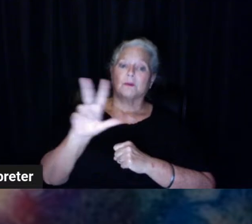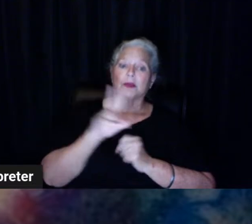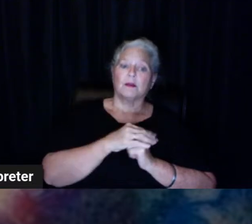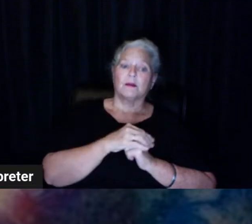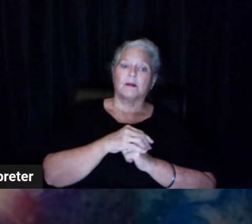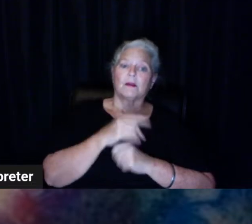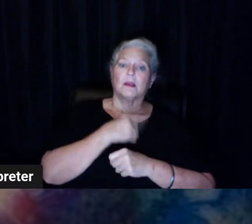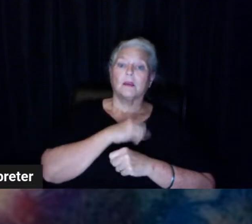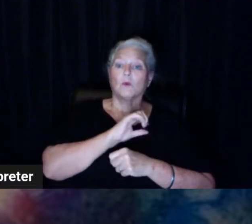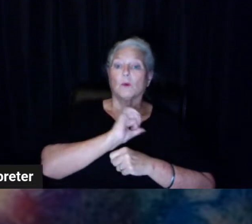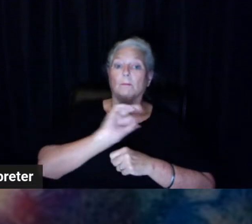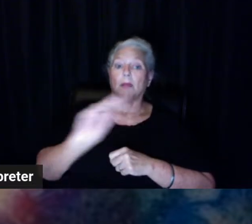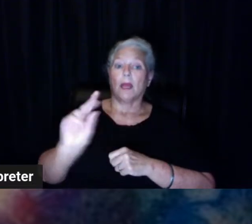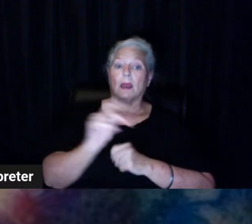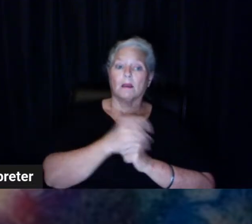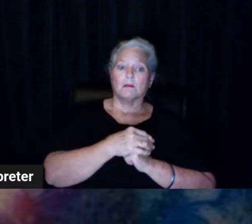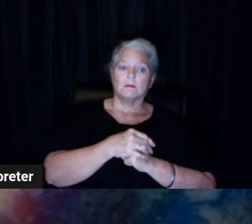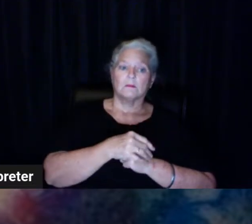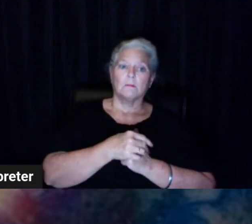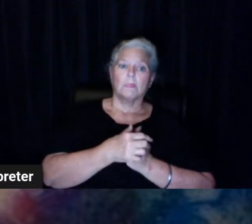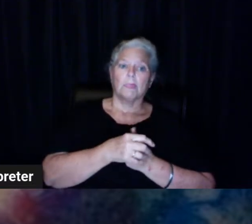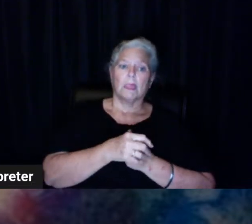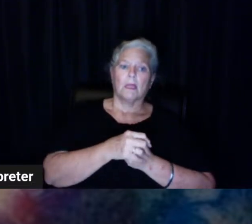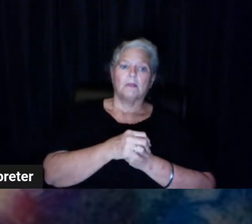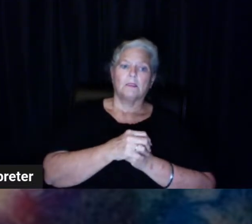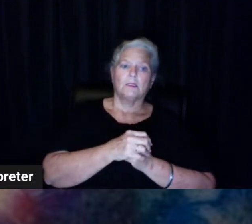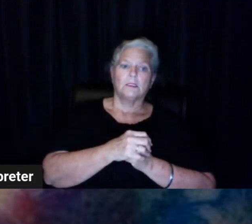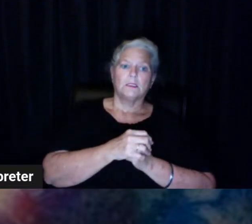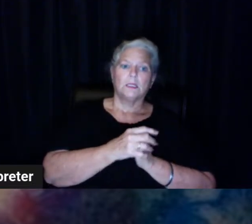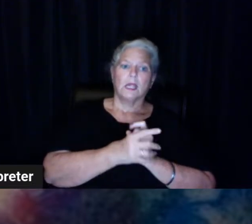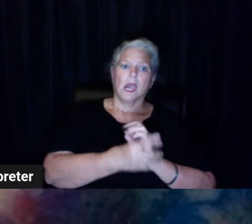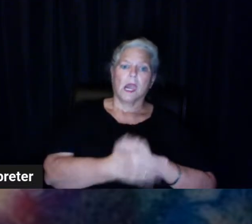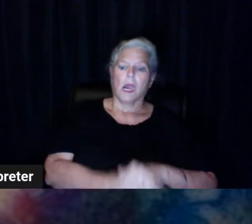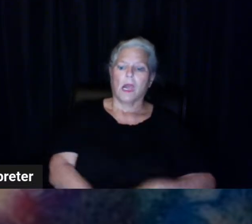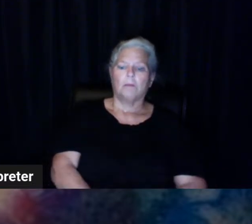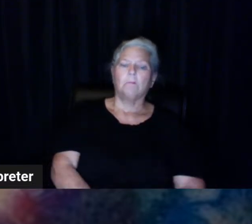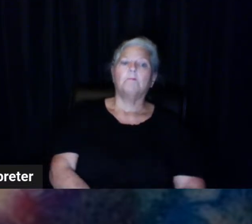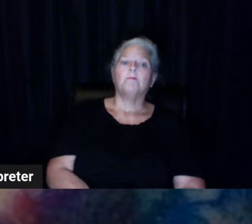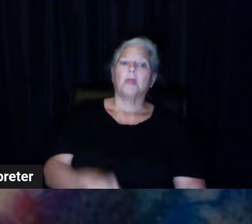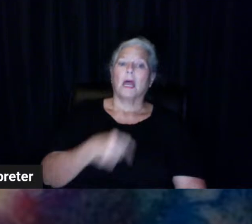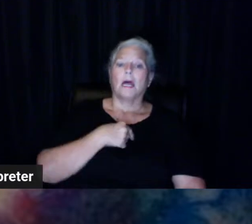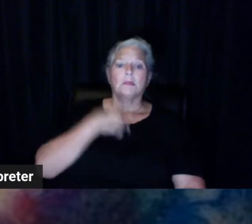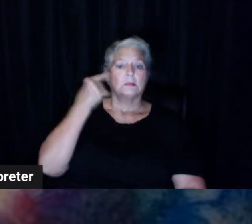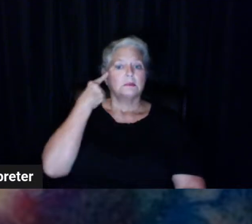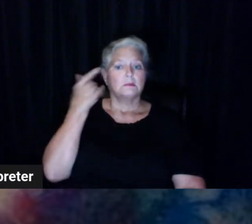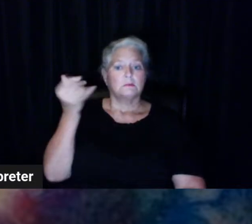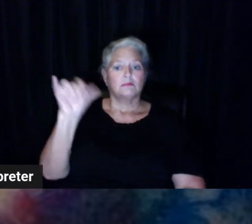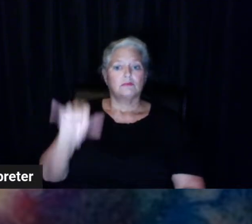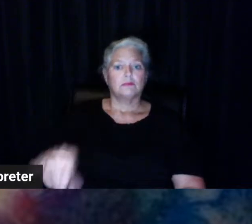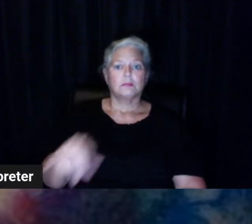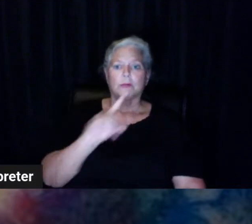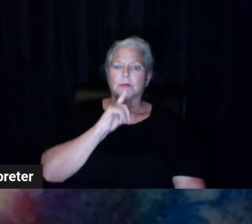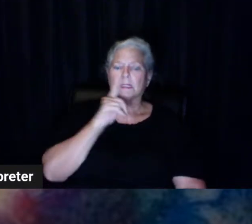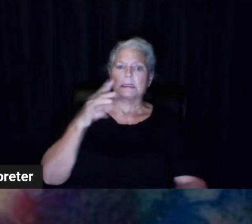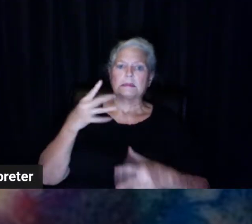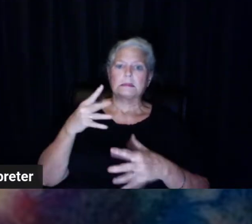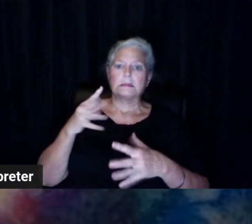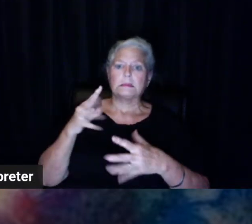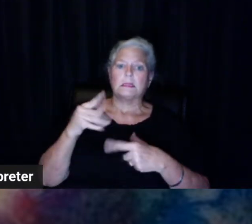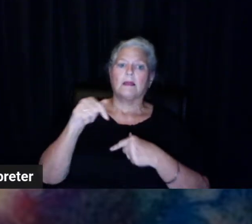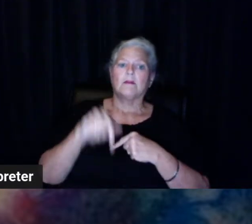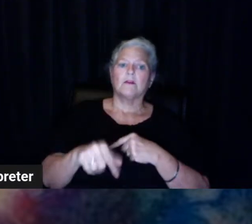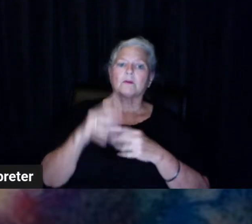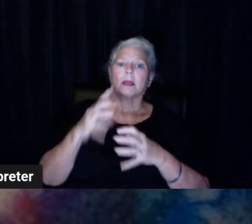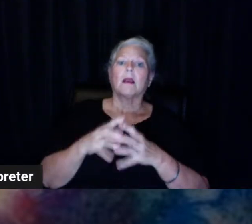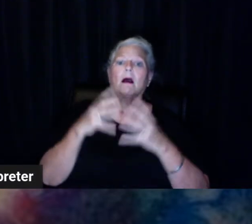am like, I got off the phone. I was really panicking because this is going to be a lot of work,